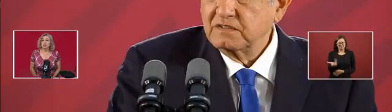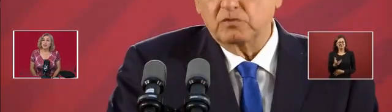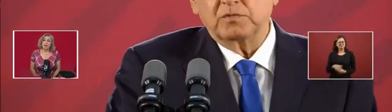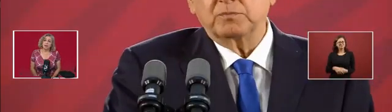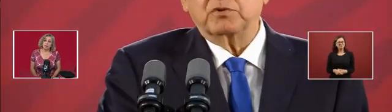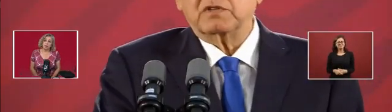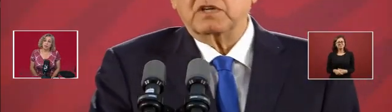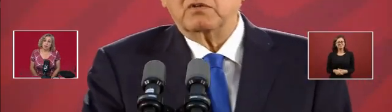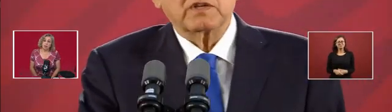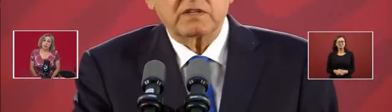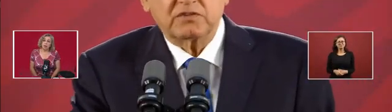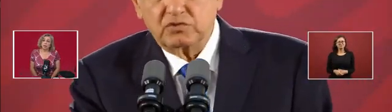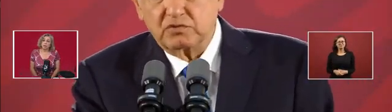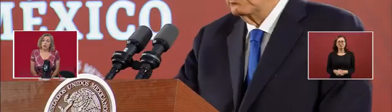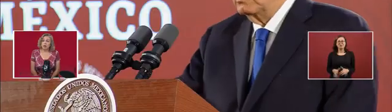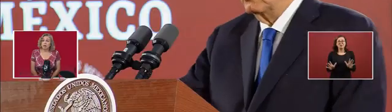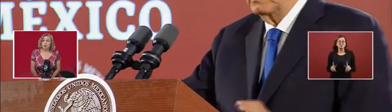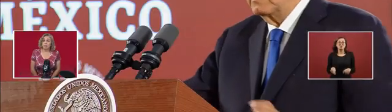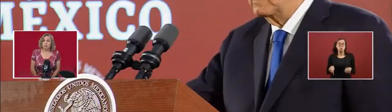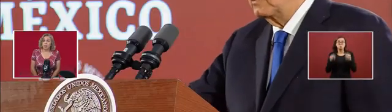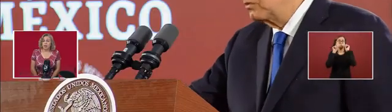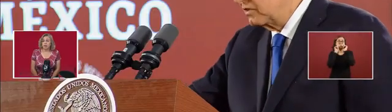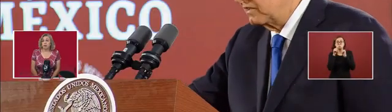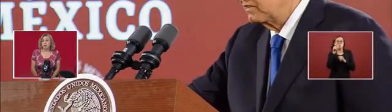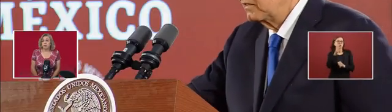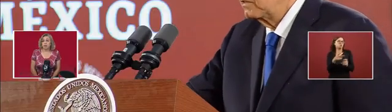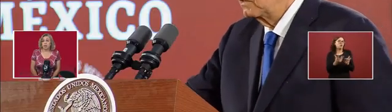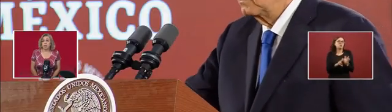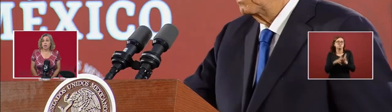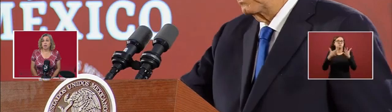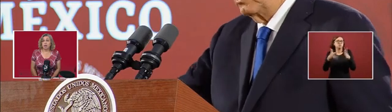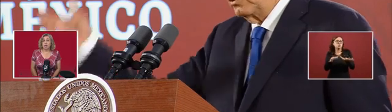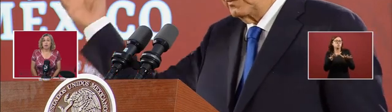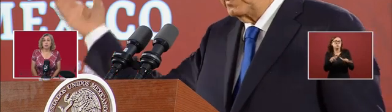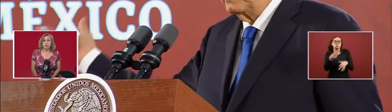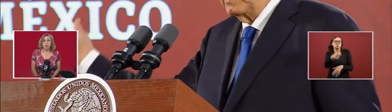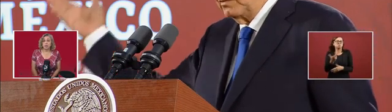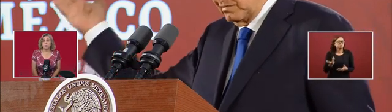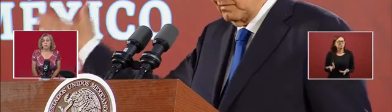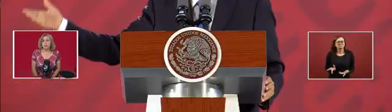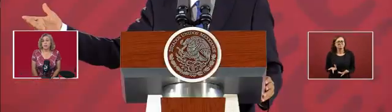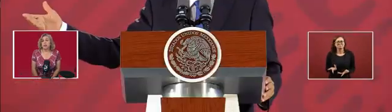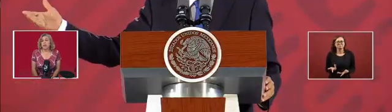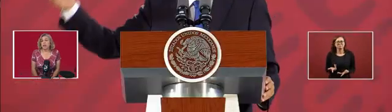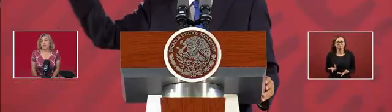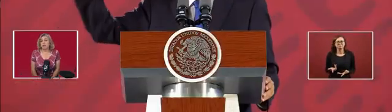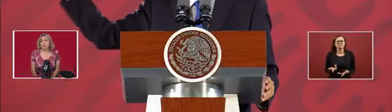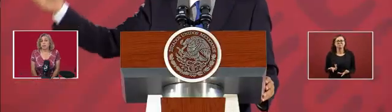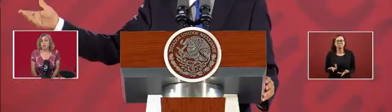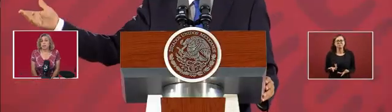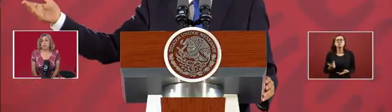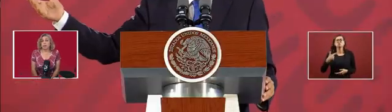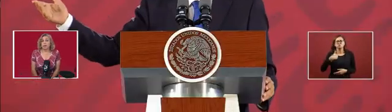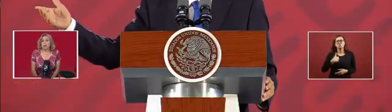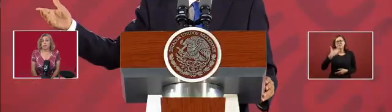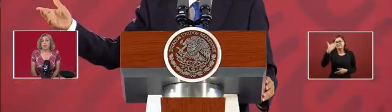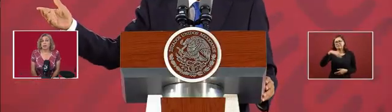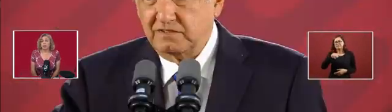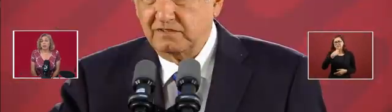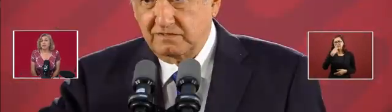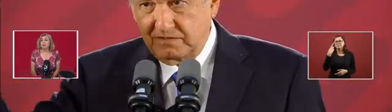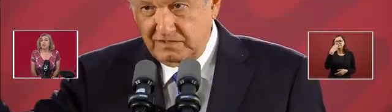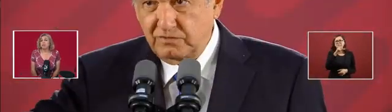branch of government has assigned someone to stop the blocking of the construction, yes,